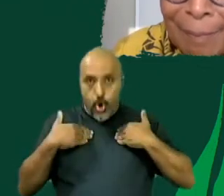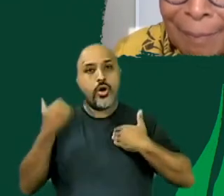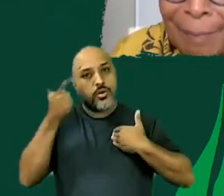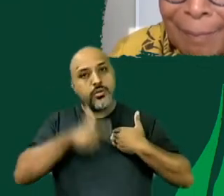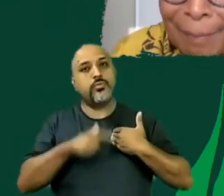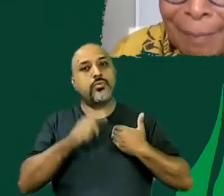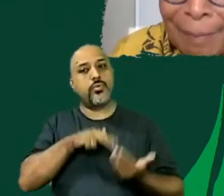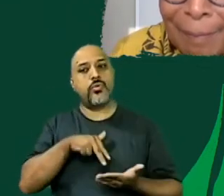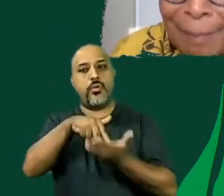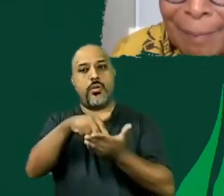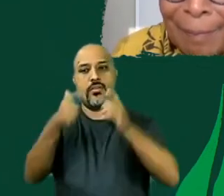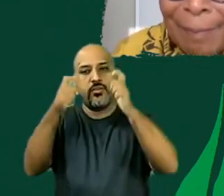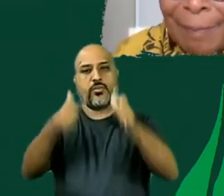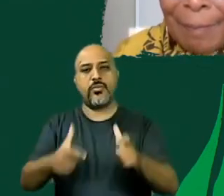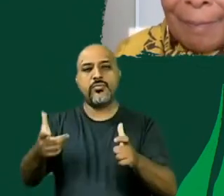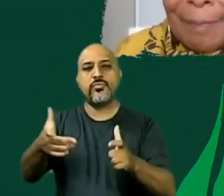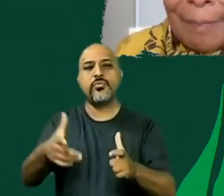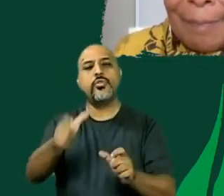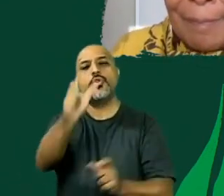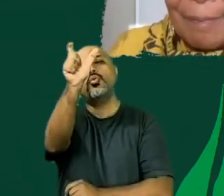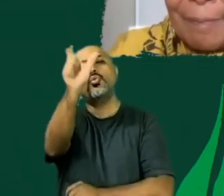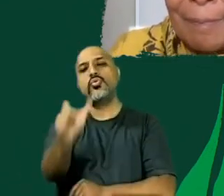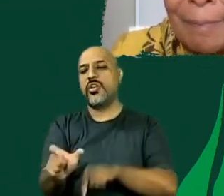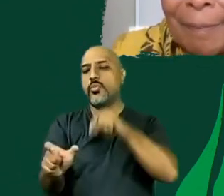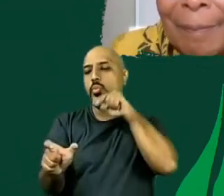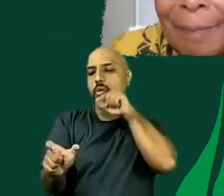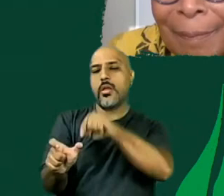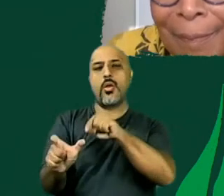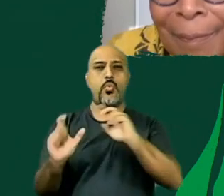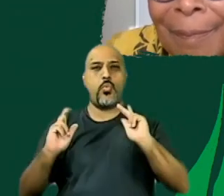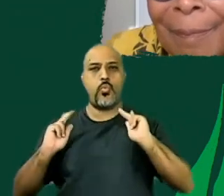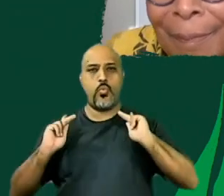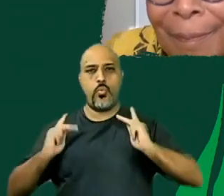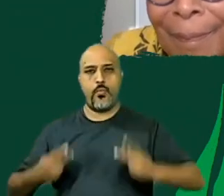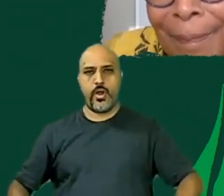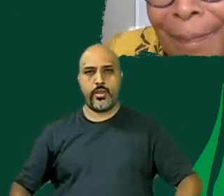puts us in this place as human subjects.